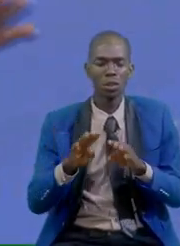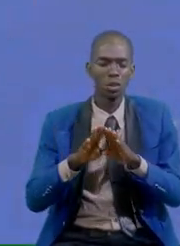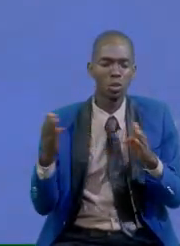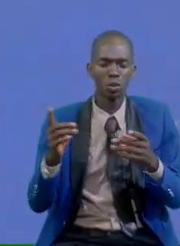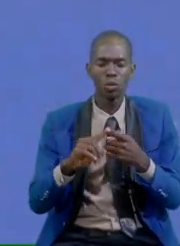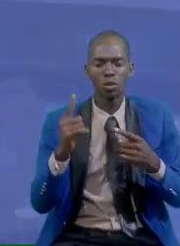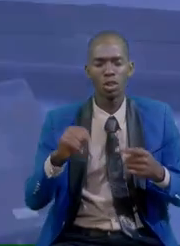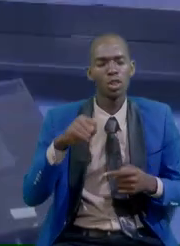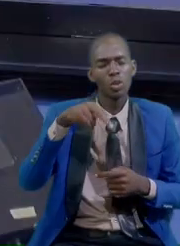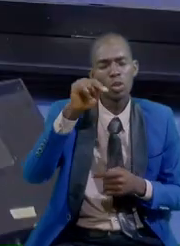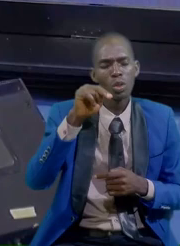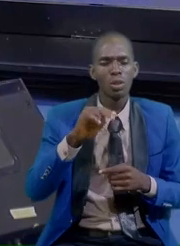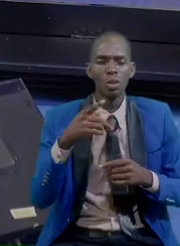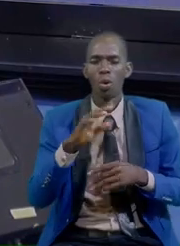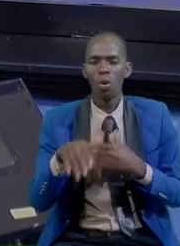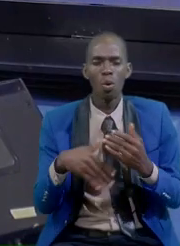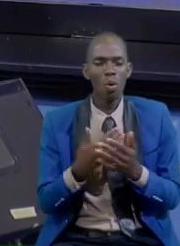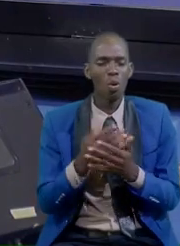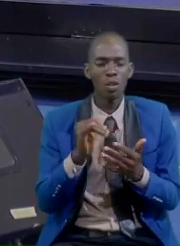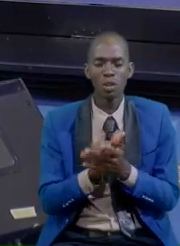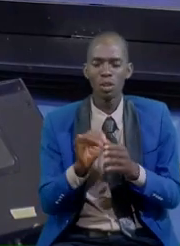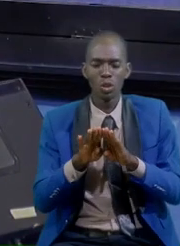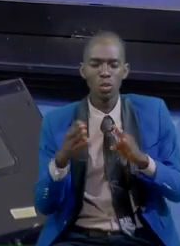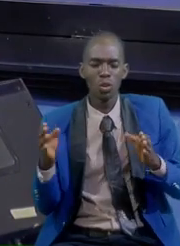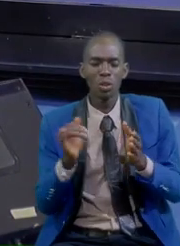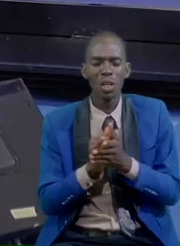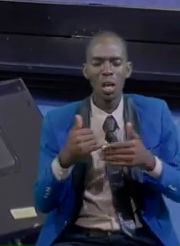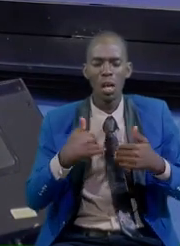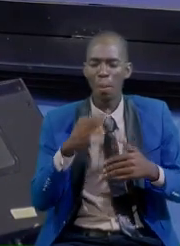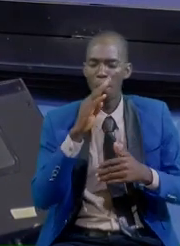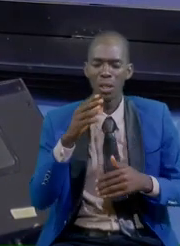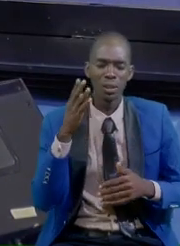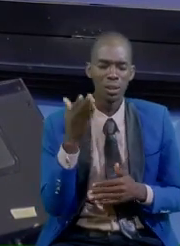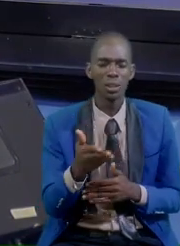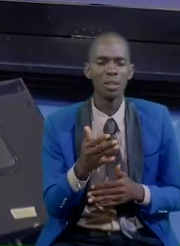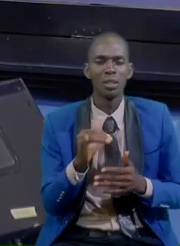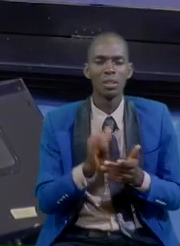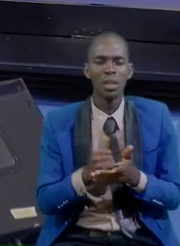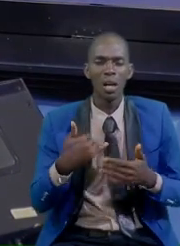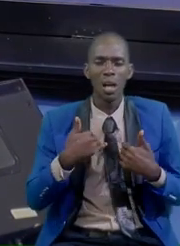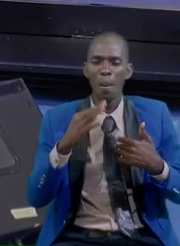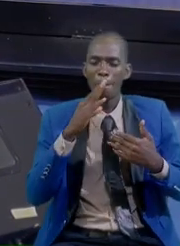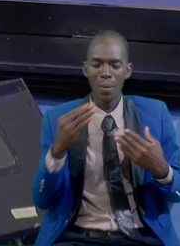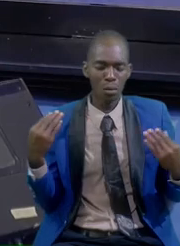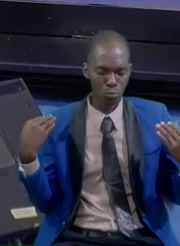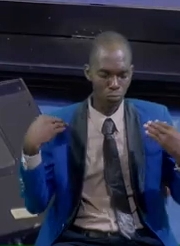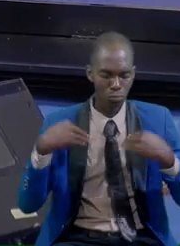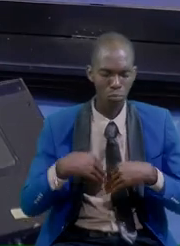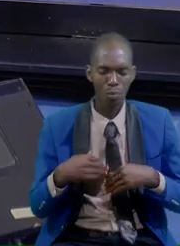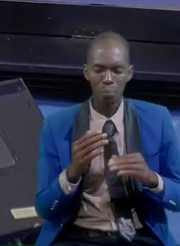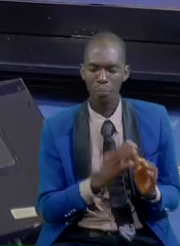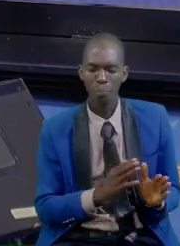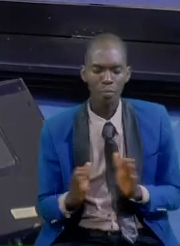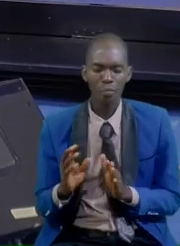the doors that were there, that had been locked, closed, so that nobody will go